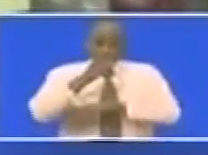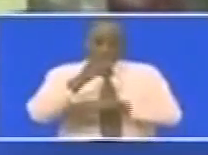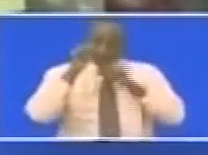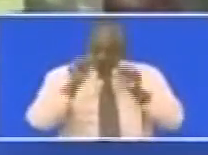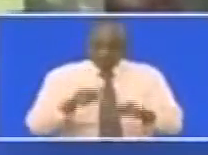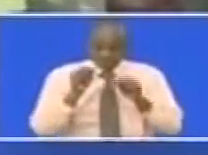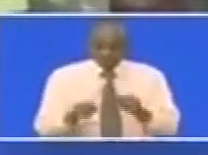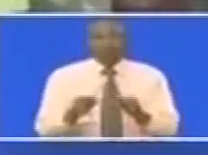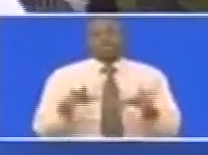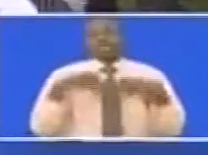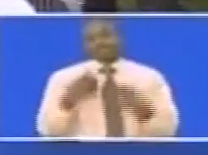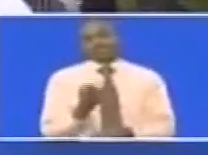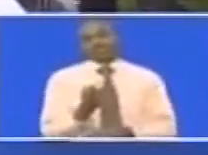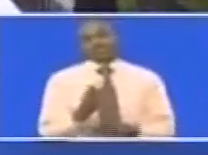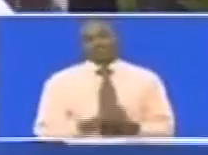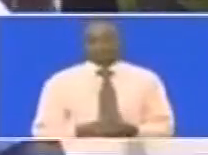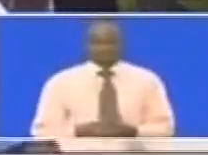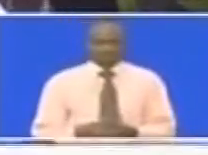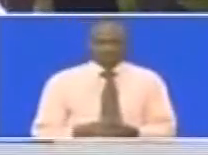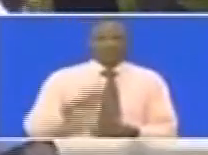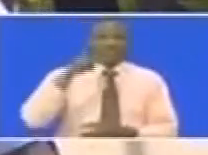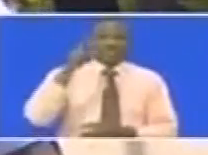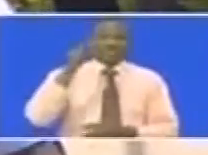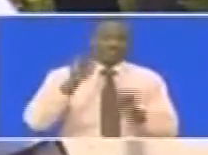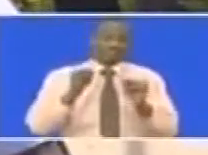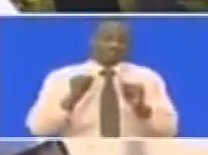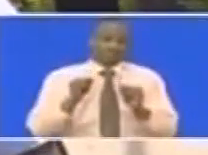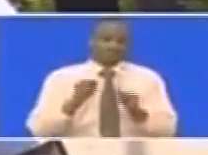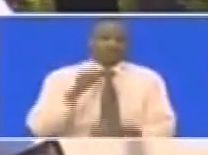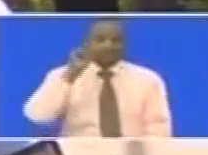discipline level is acceptable. John Juma, KTN News, Mombasa.